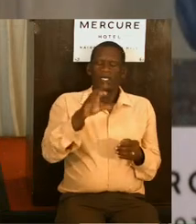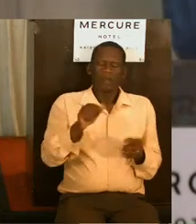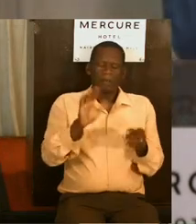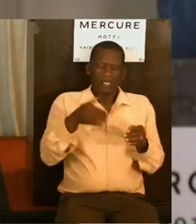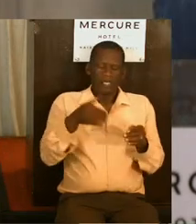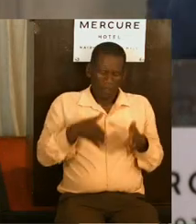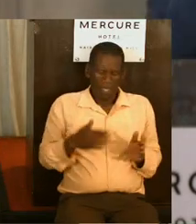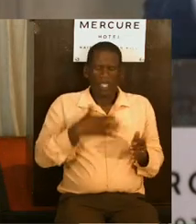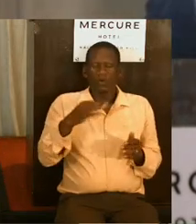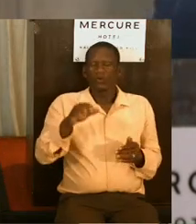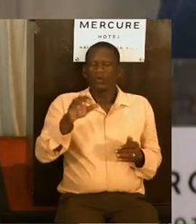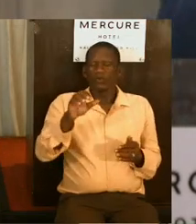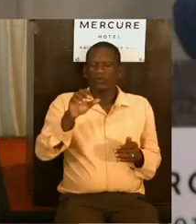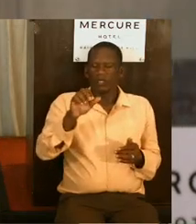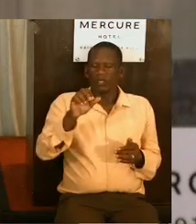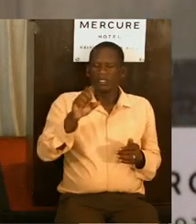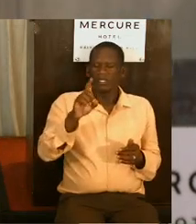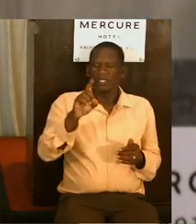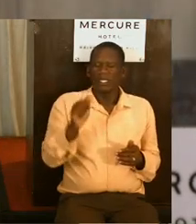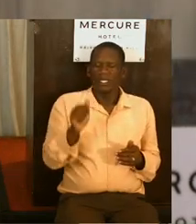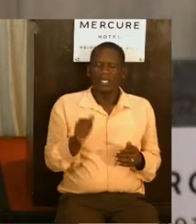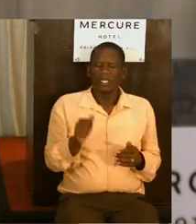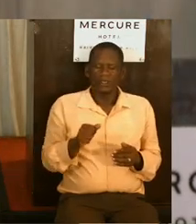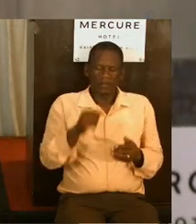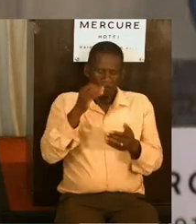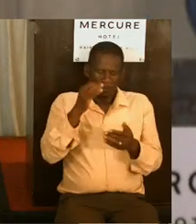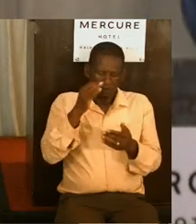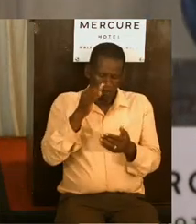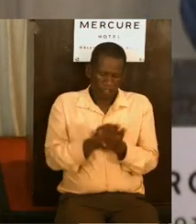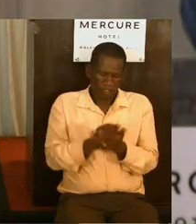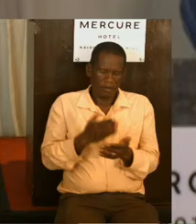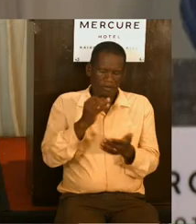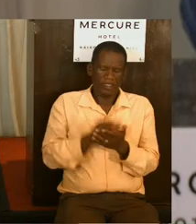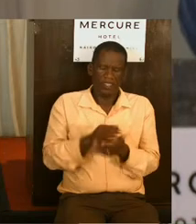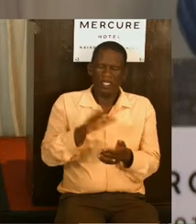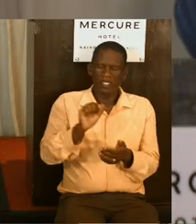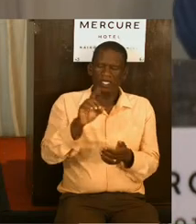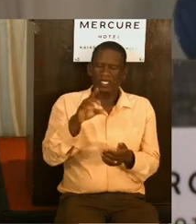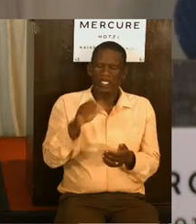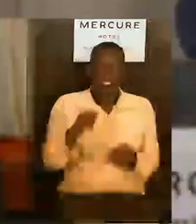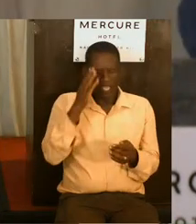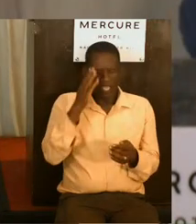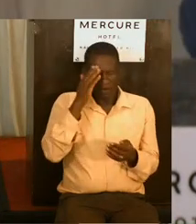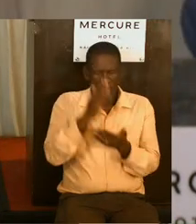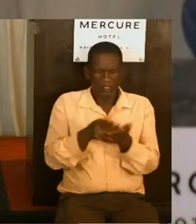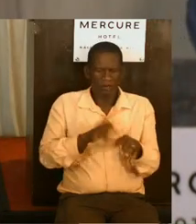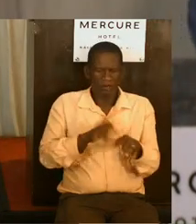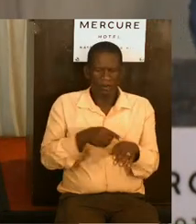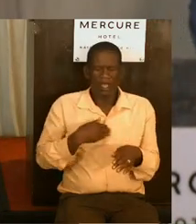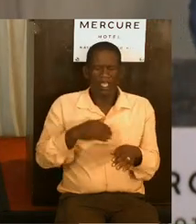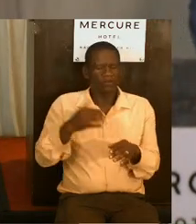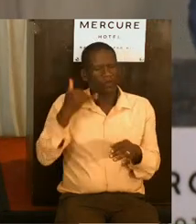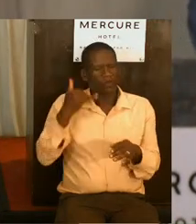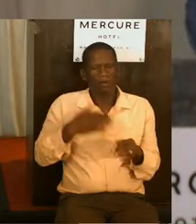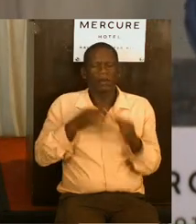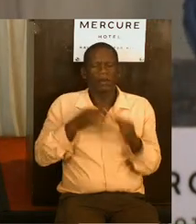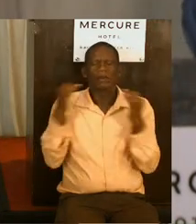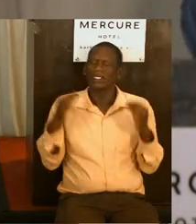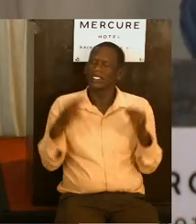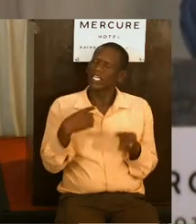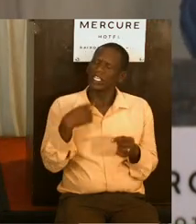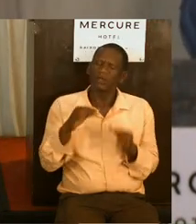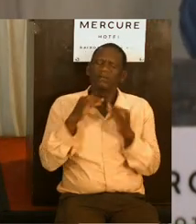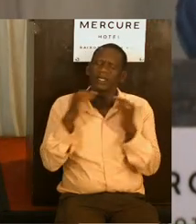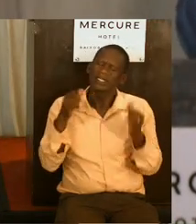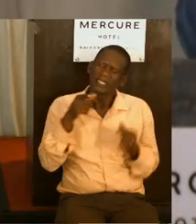the profession professing the faith and I know that even at times I have to call my pastor aside and